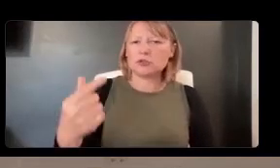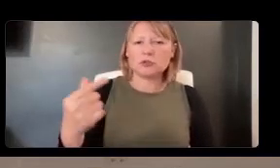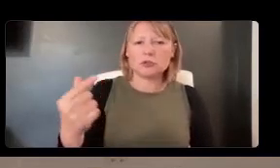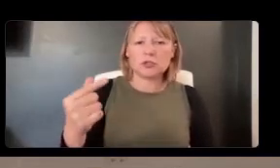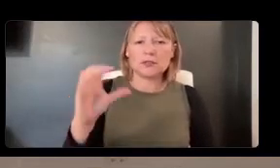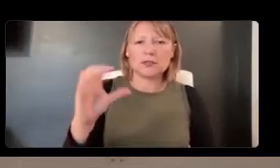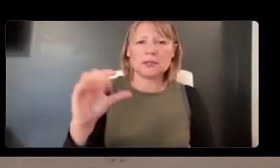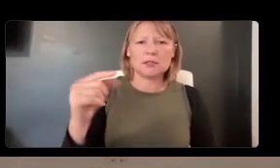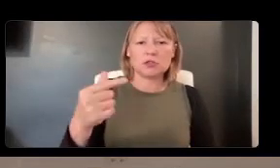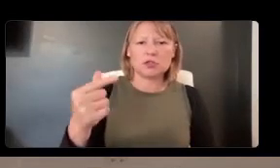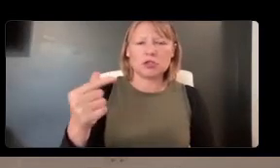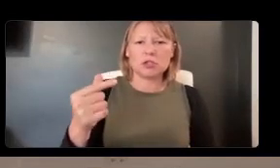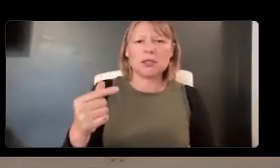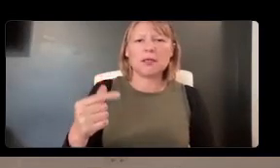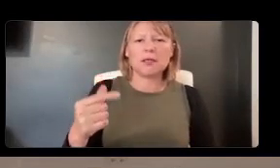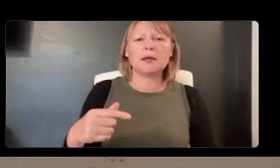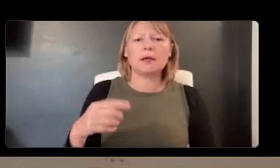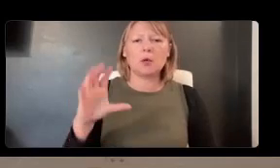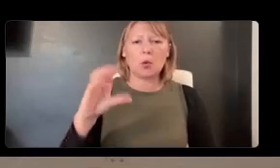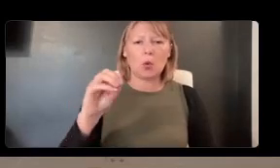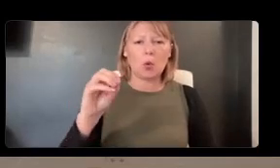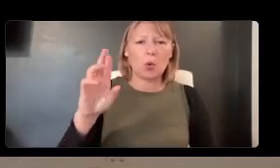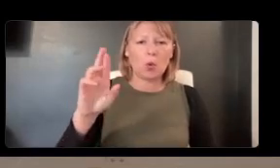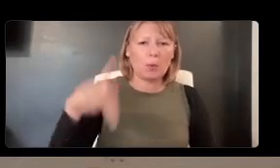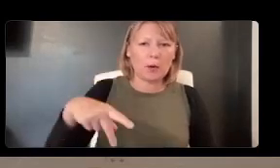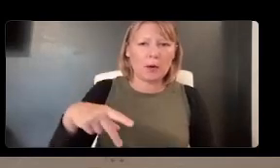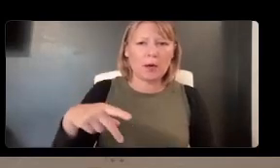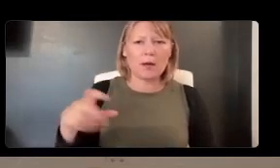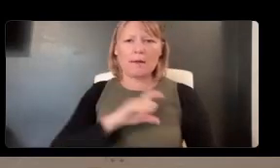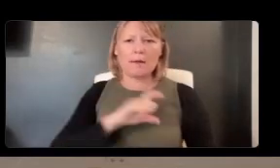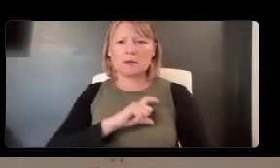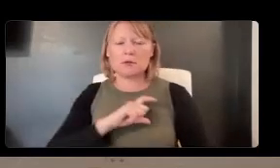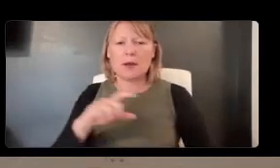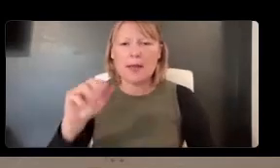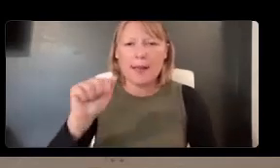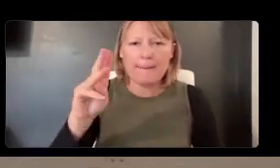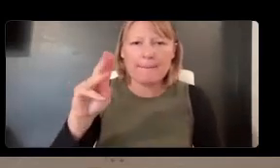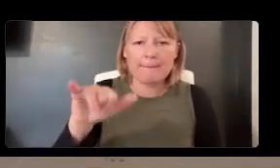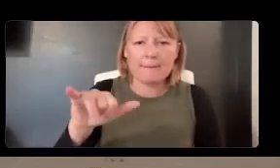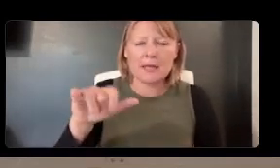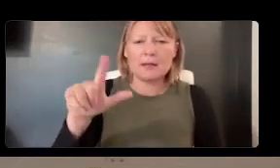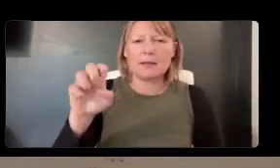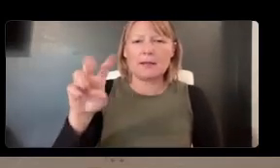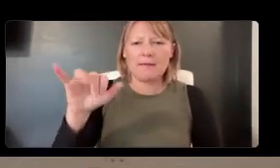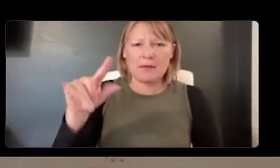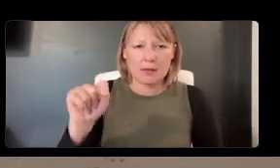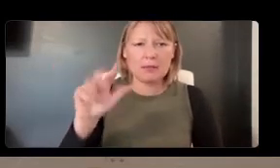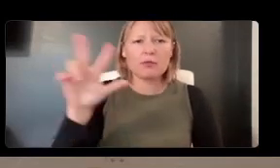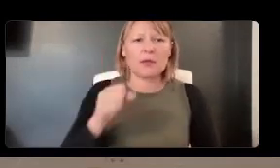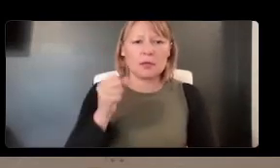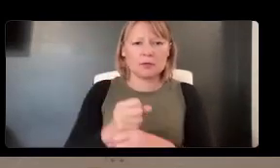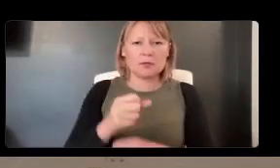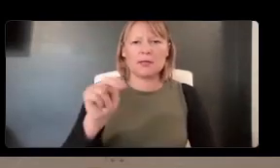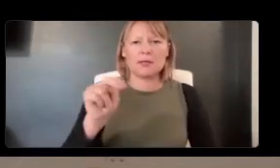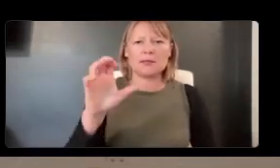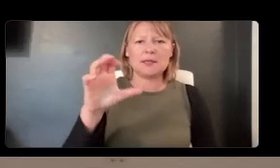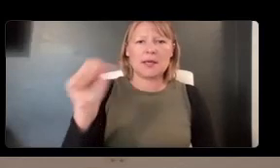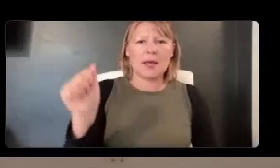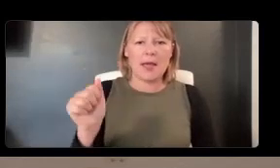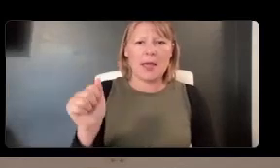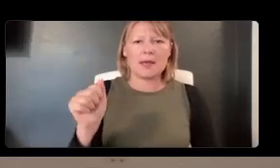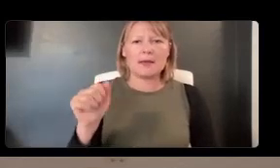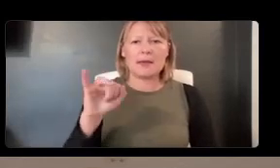Risk Management Incorporated, qualifying officer Amy Levitt, Esquire, 3 years. NCA Comp